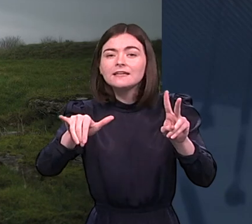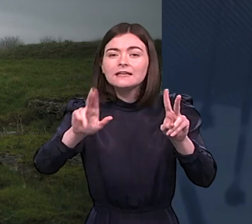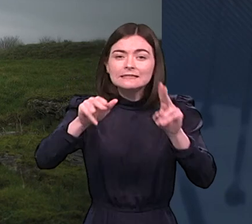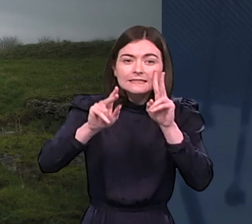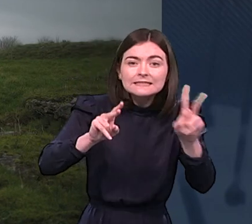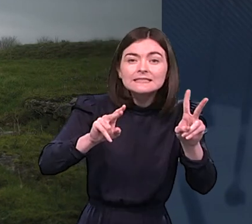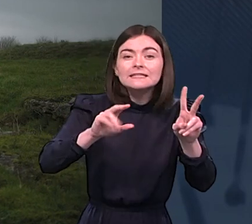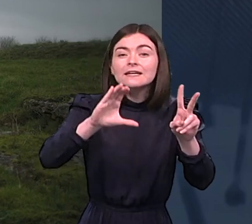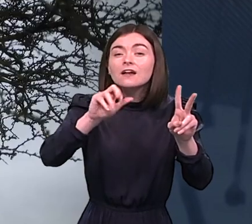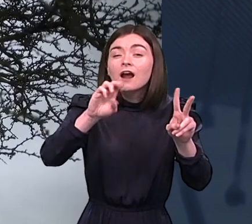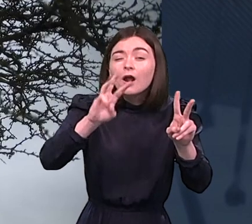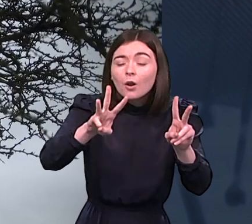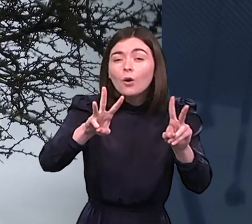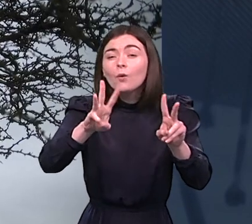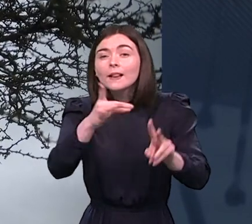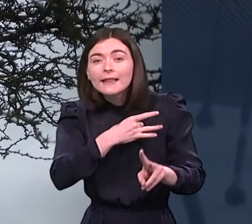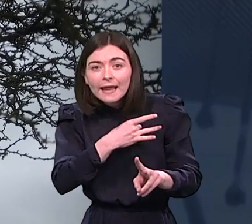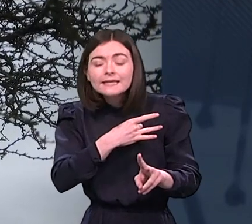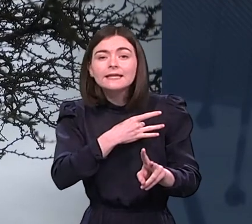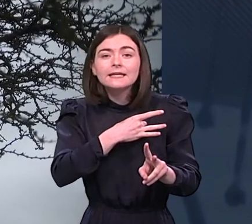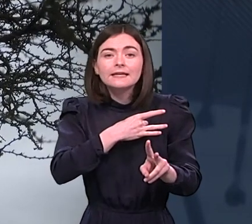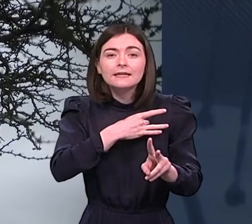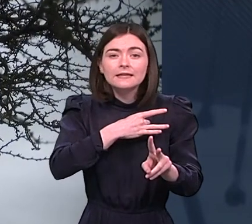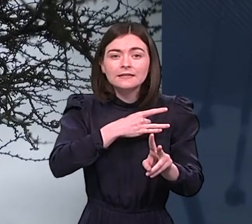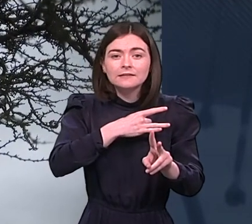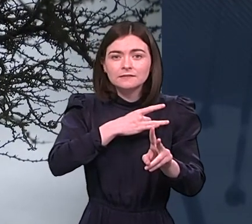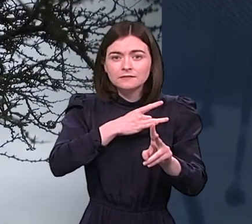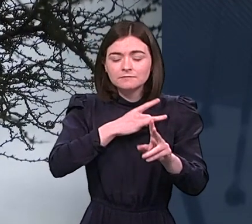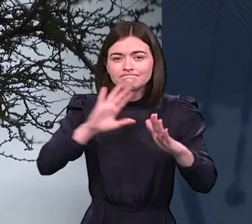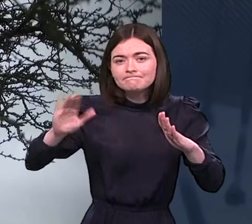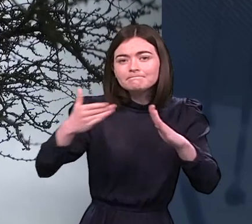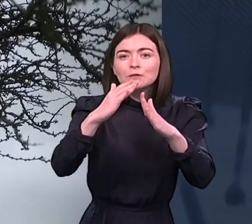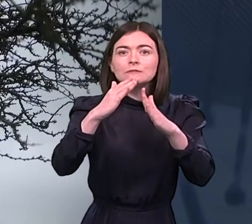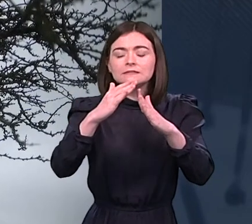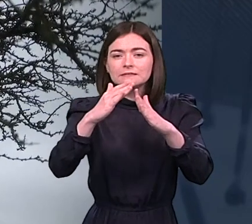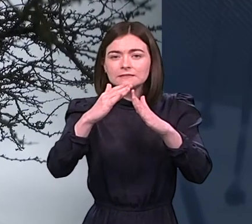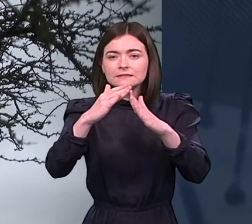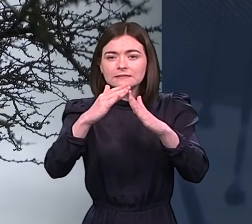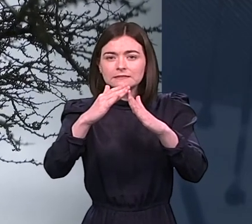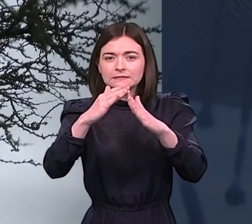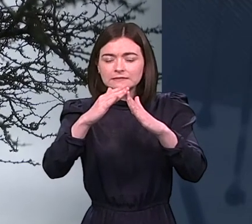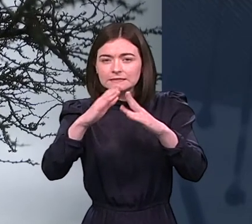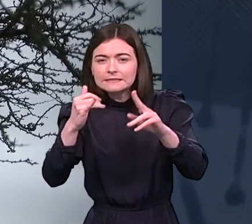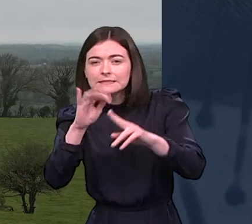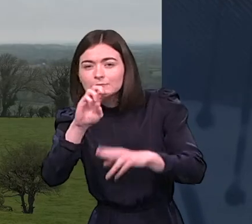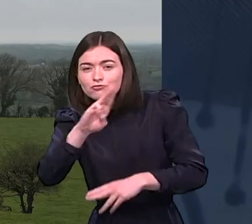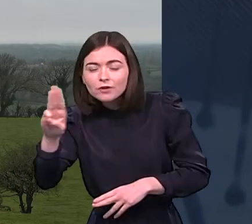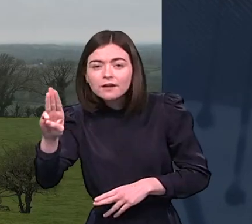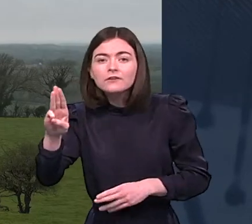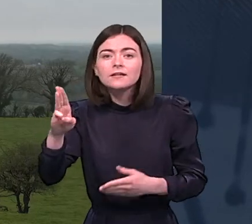into Carlow, Kilkenny, Slieve Bloom Mountains, I can see Slieve na Mon down in